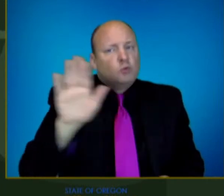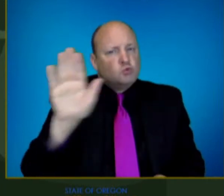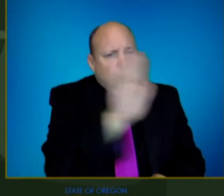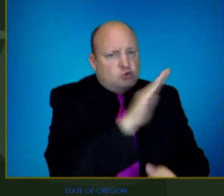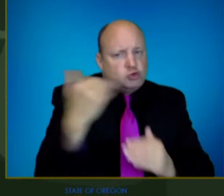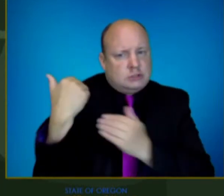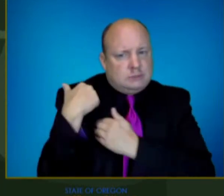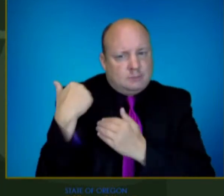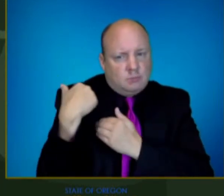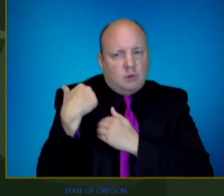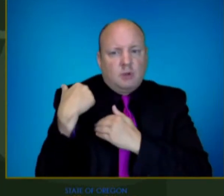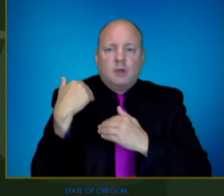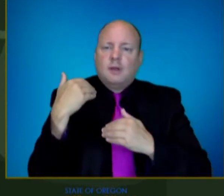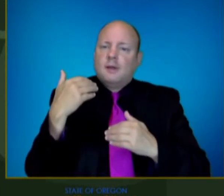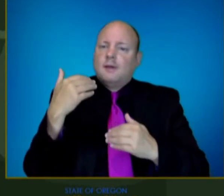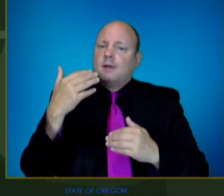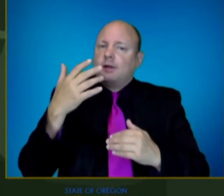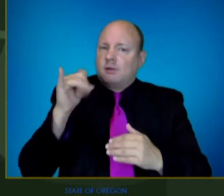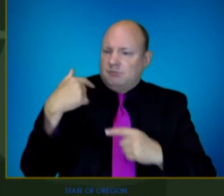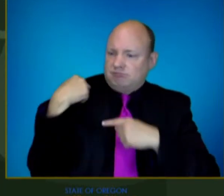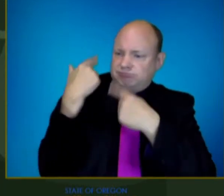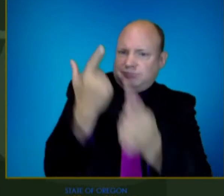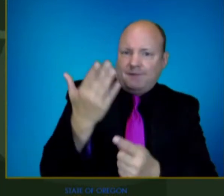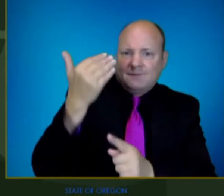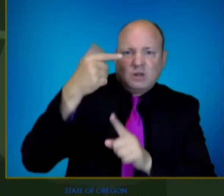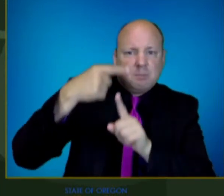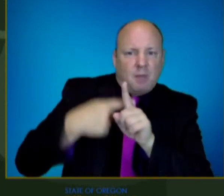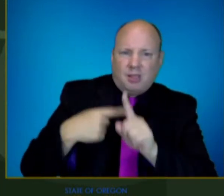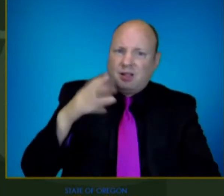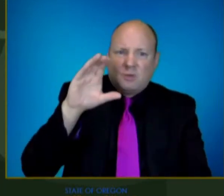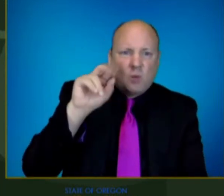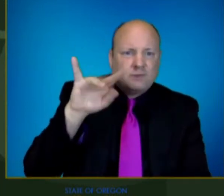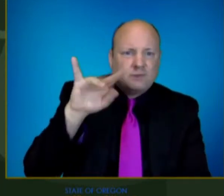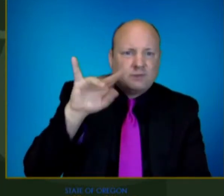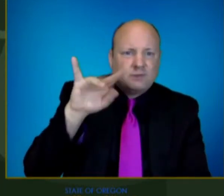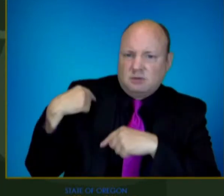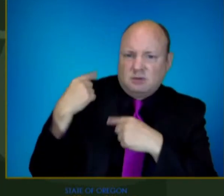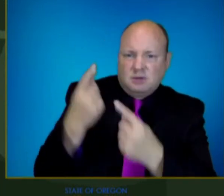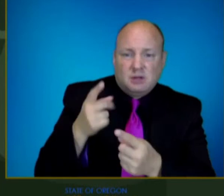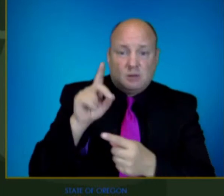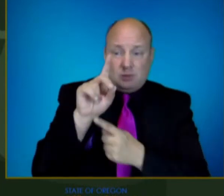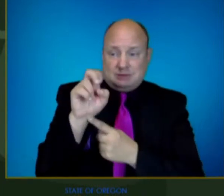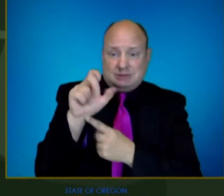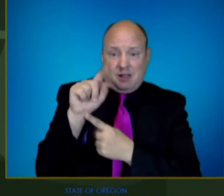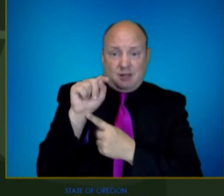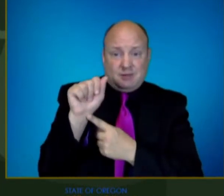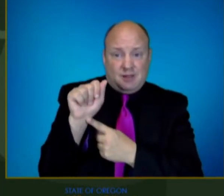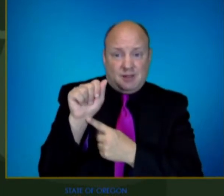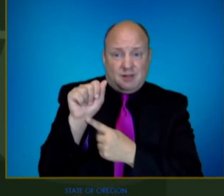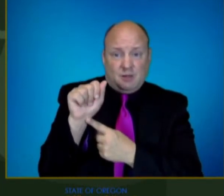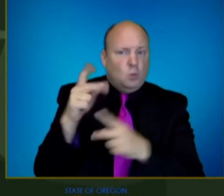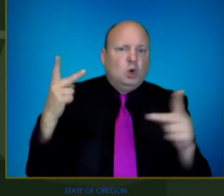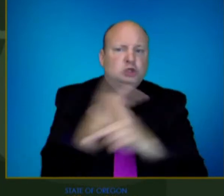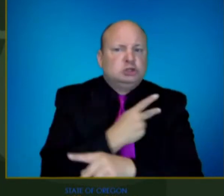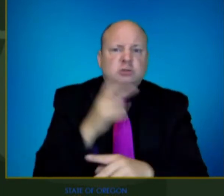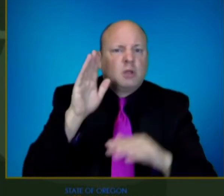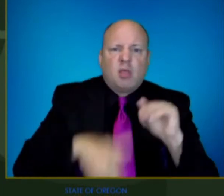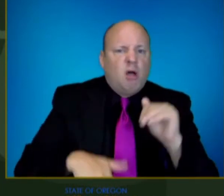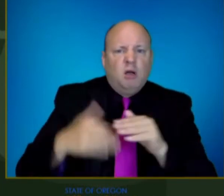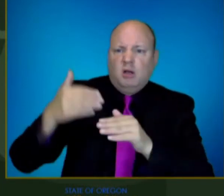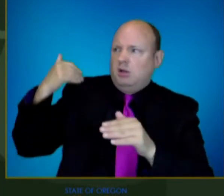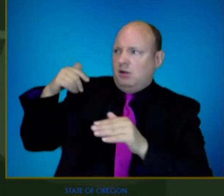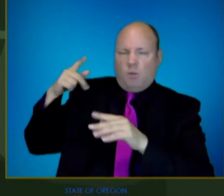We know that the Delta variant is 3 times more contagious. We know that the impacts are